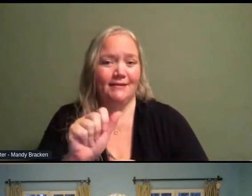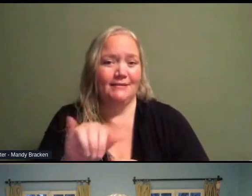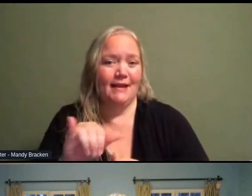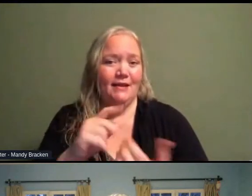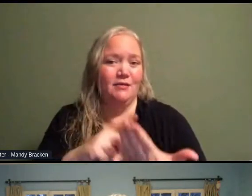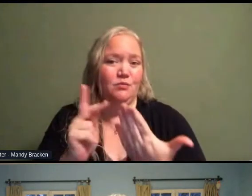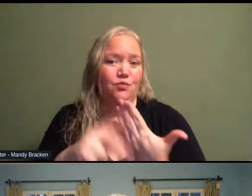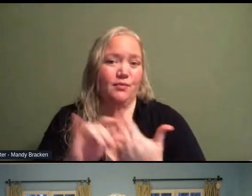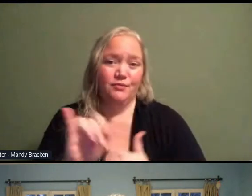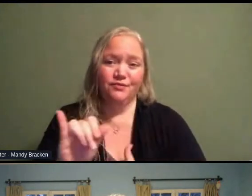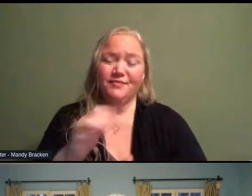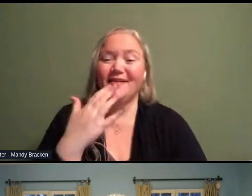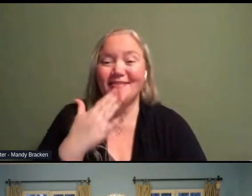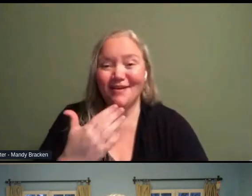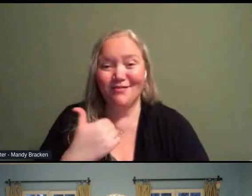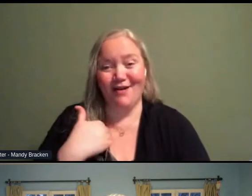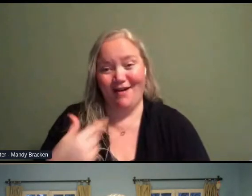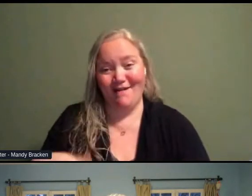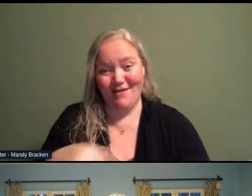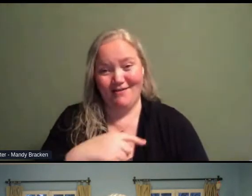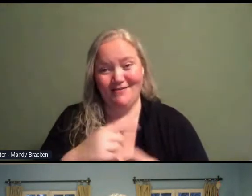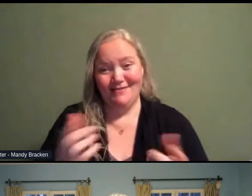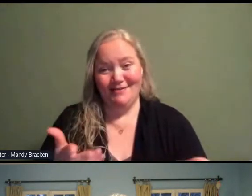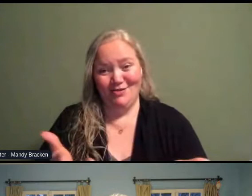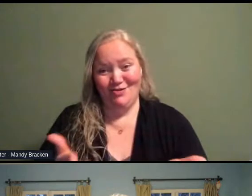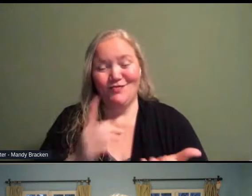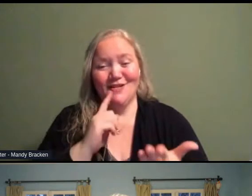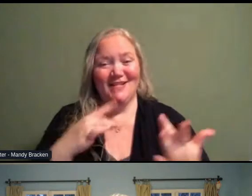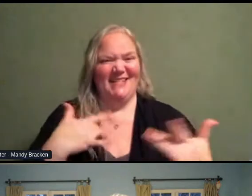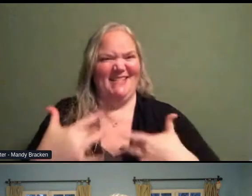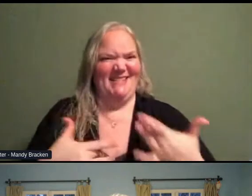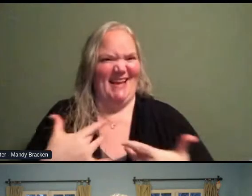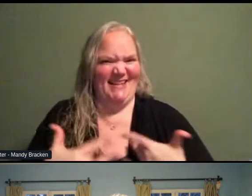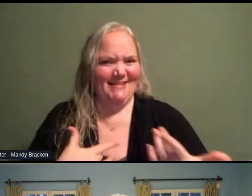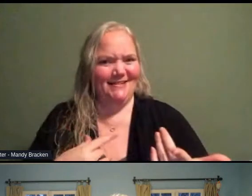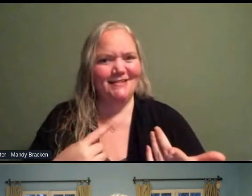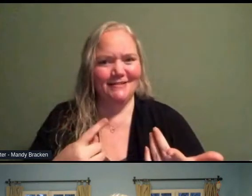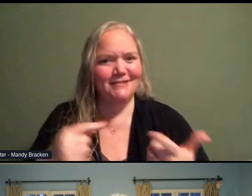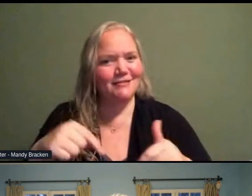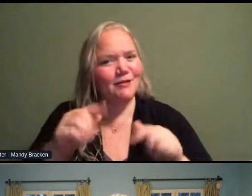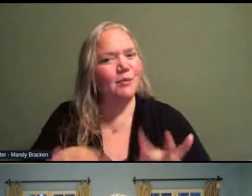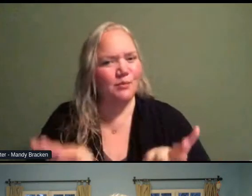We're very excited to be part of this really important conversation.